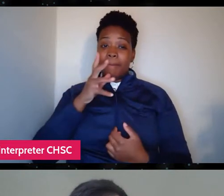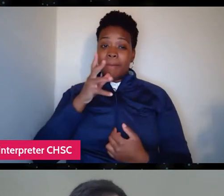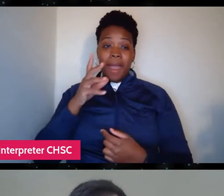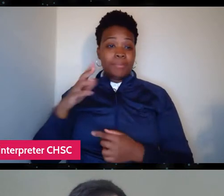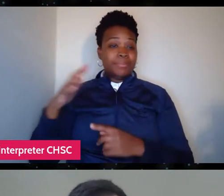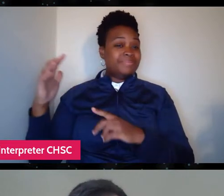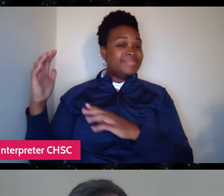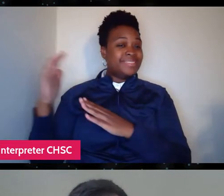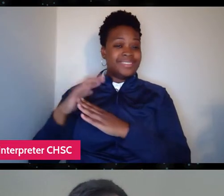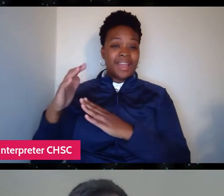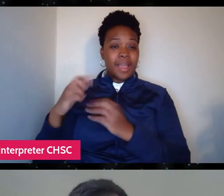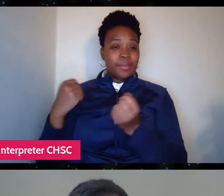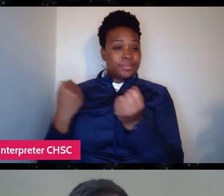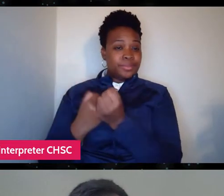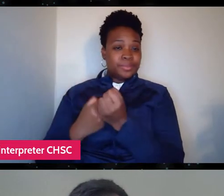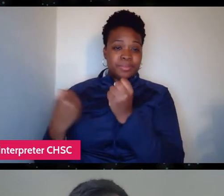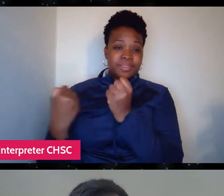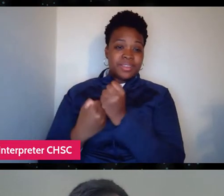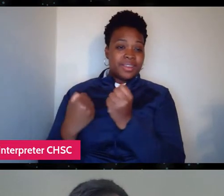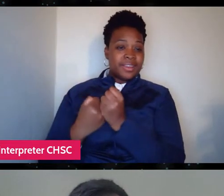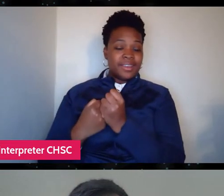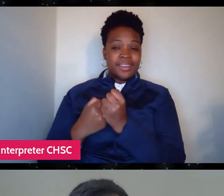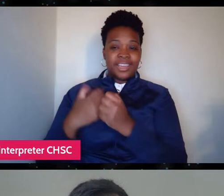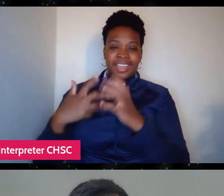supporter all through the years. So